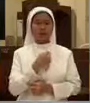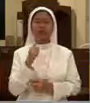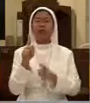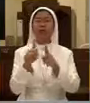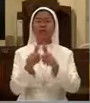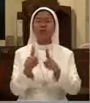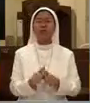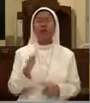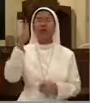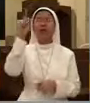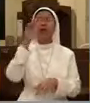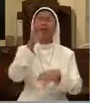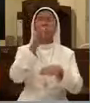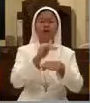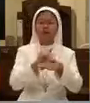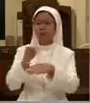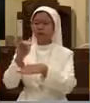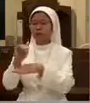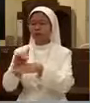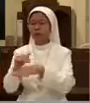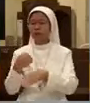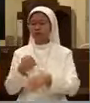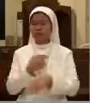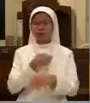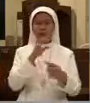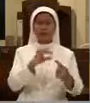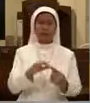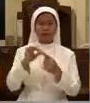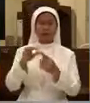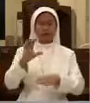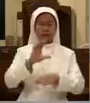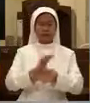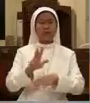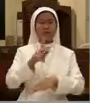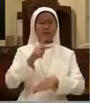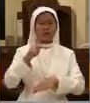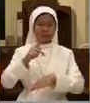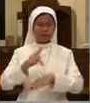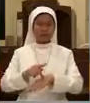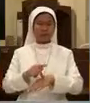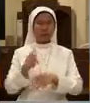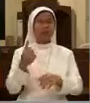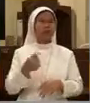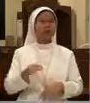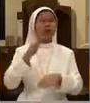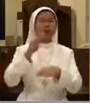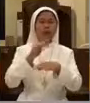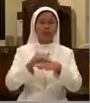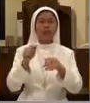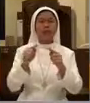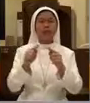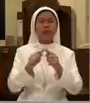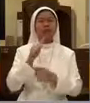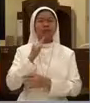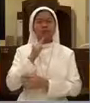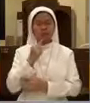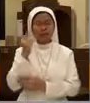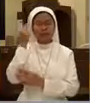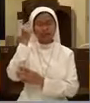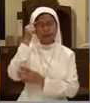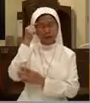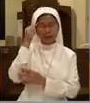calling. And especially for the church in the Philippines, the call to take seriously our